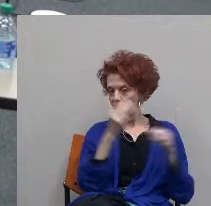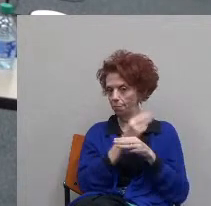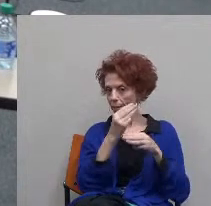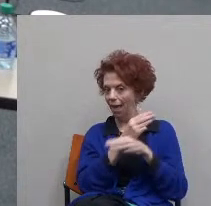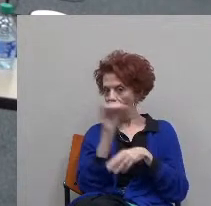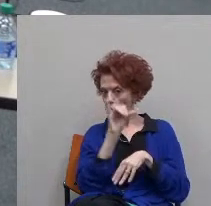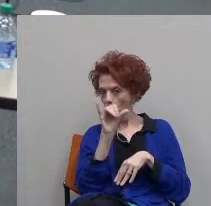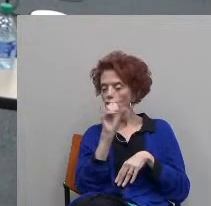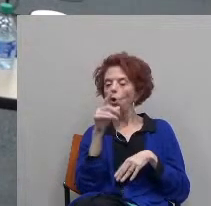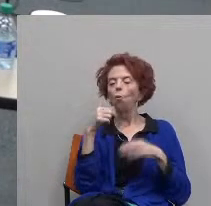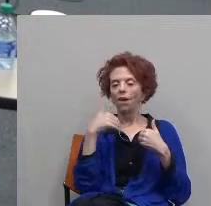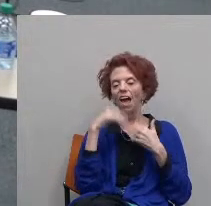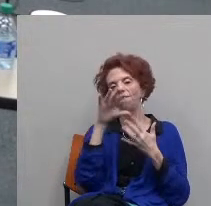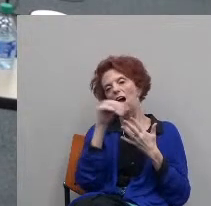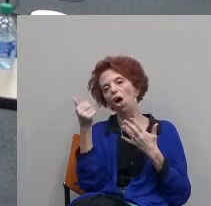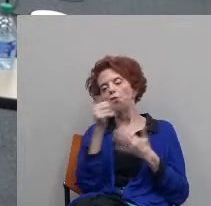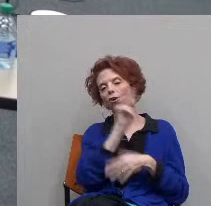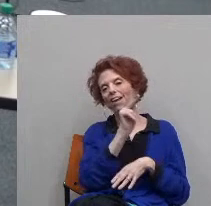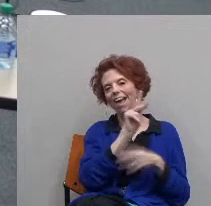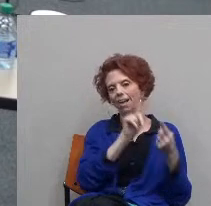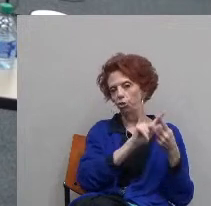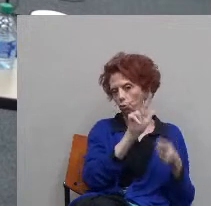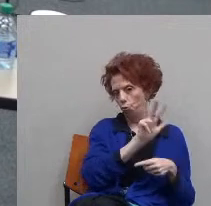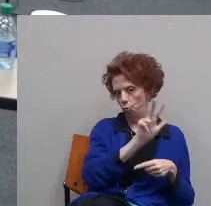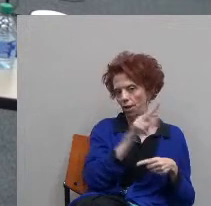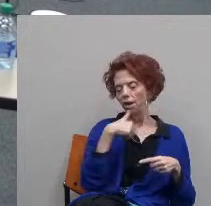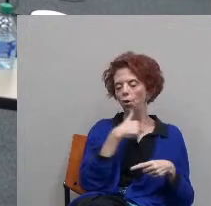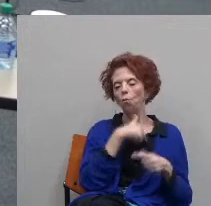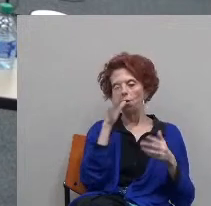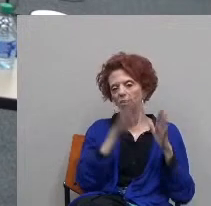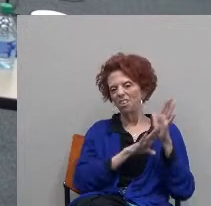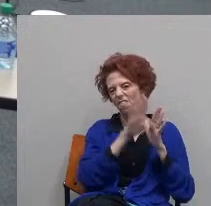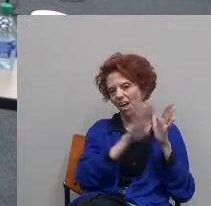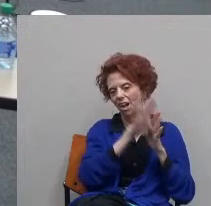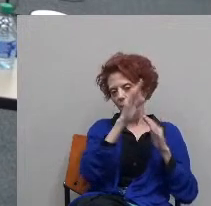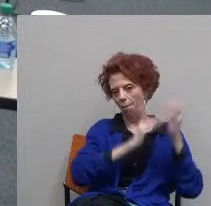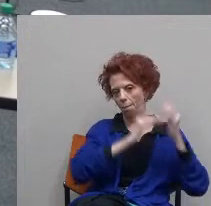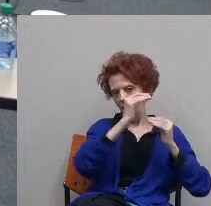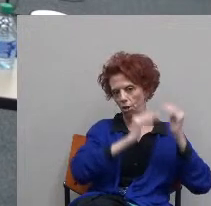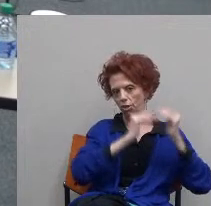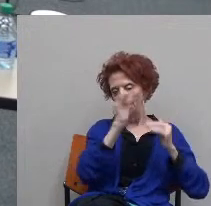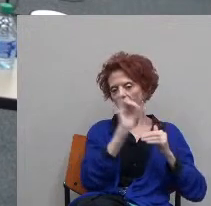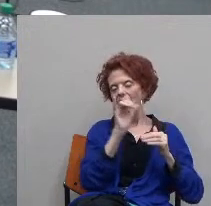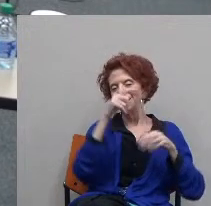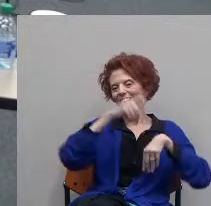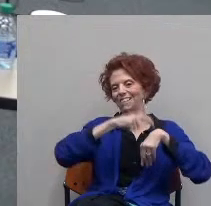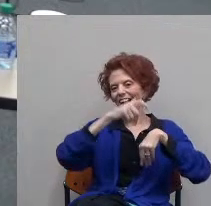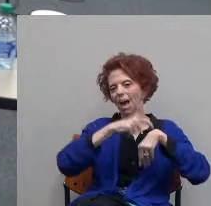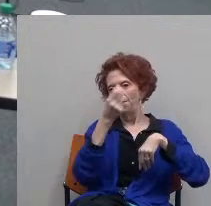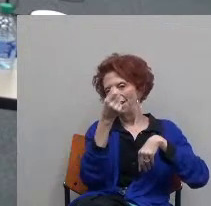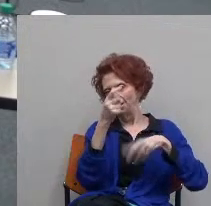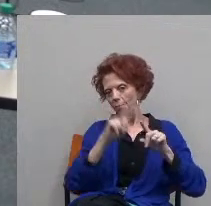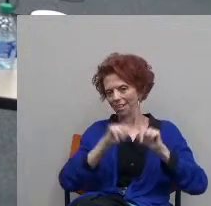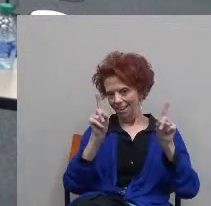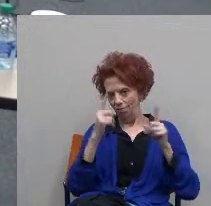well, so we'd have an optional K through 3 that we plan on developing and building as well. The timeline is a little